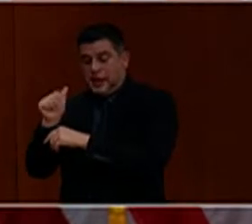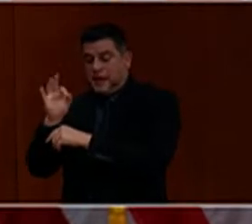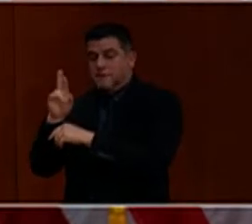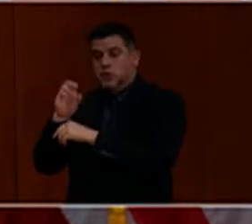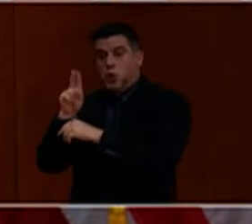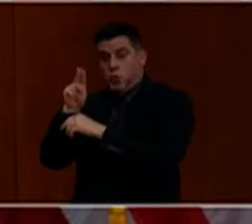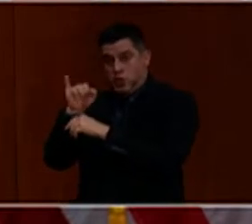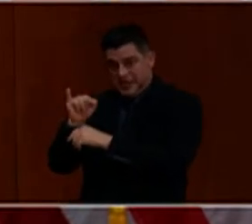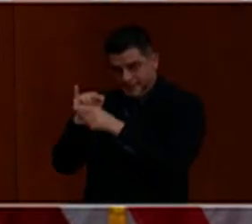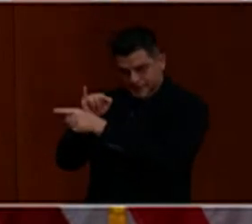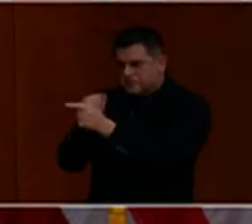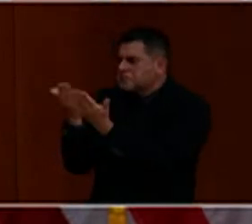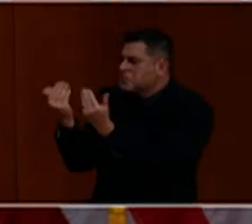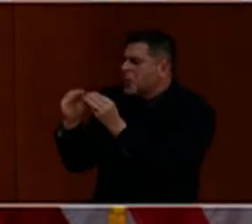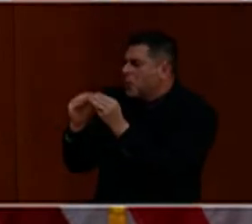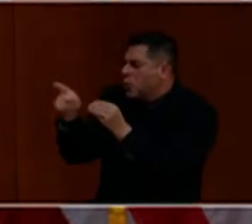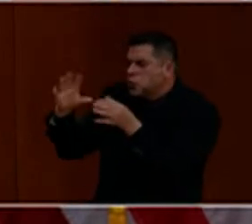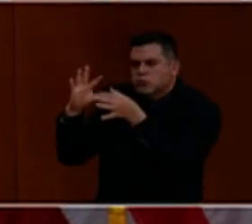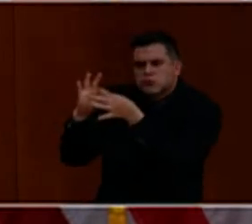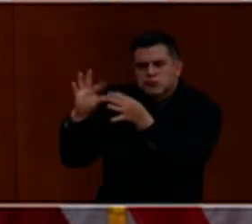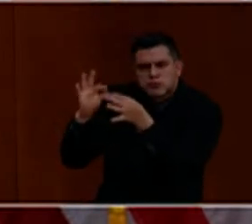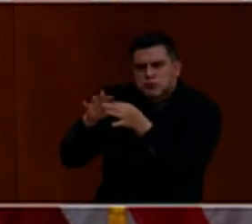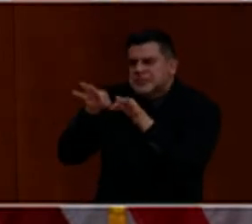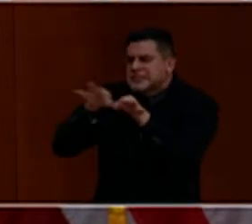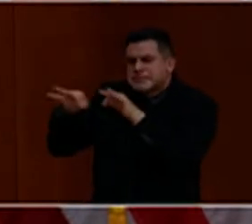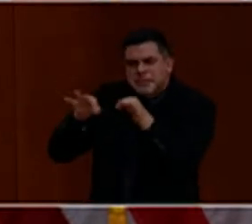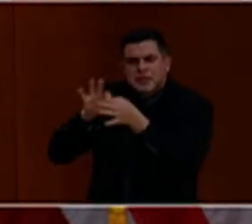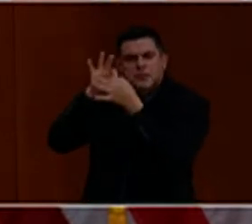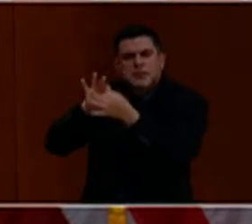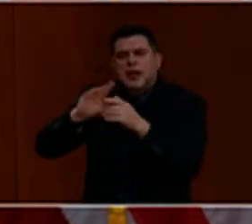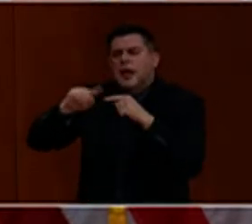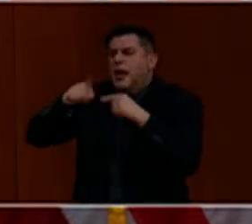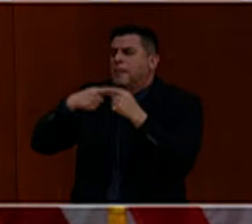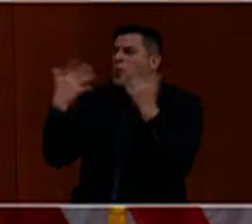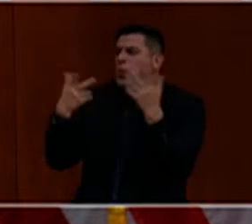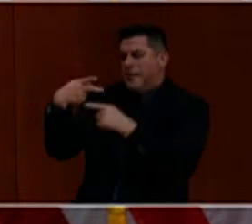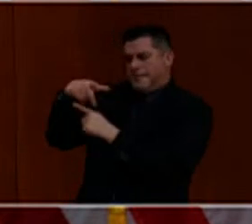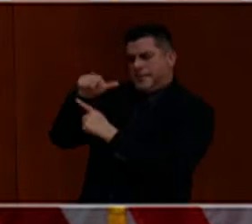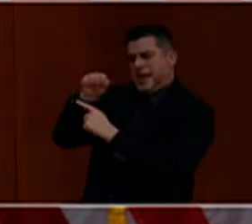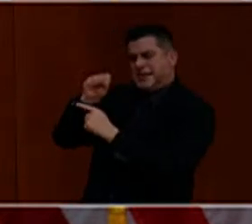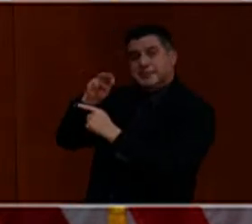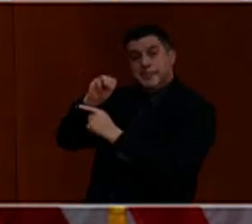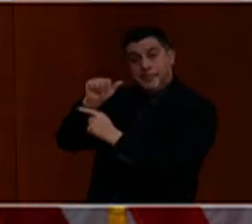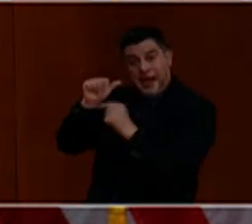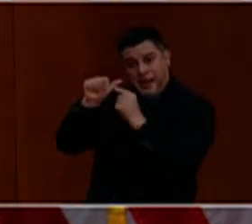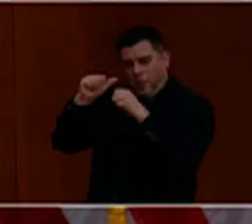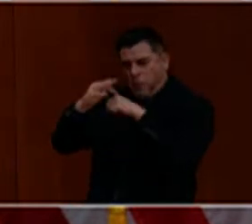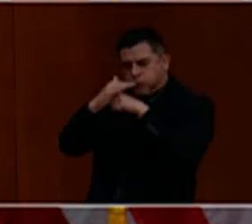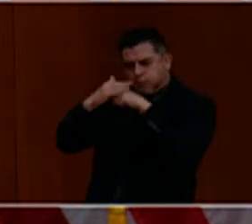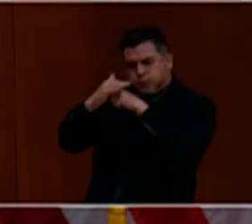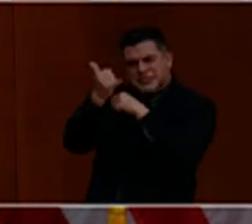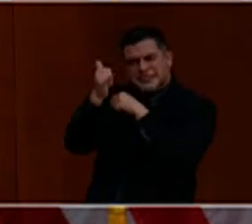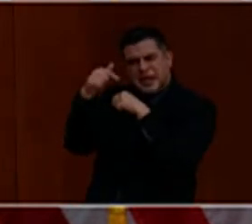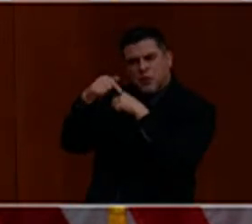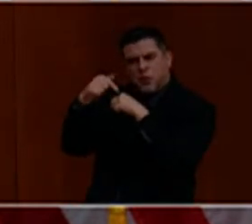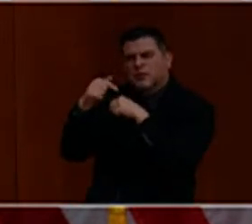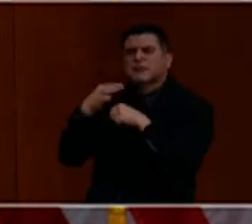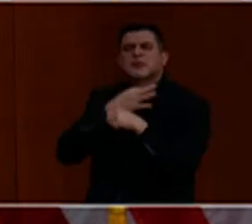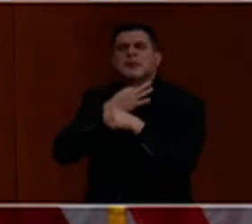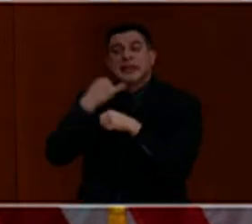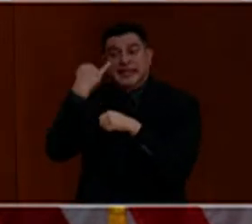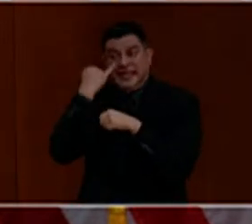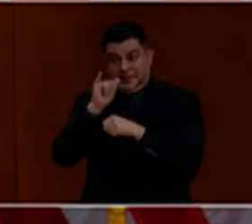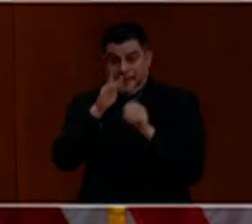also, if somebody is infected with COVID, at what point is